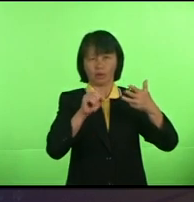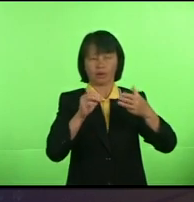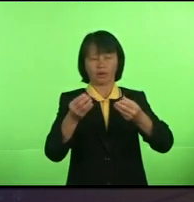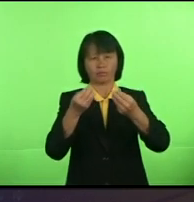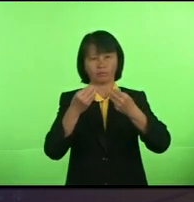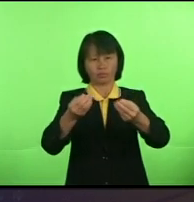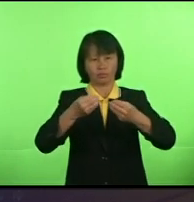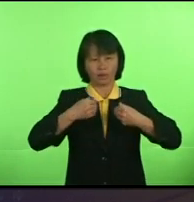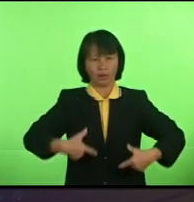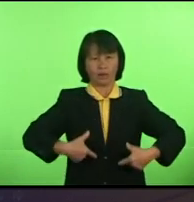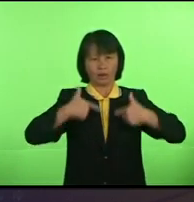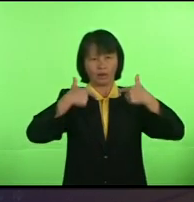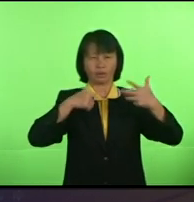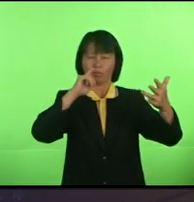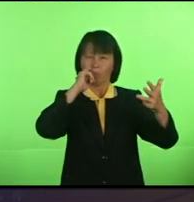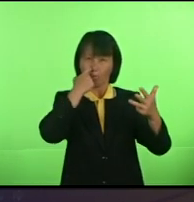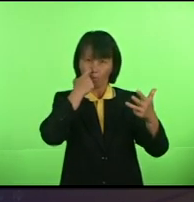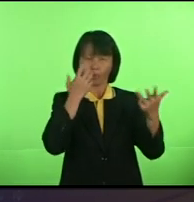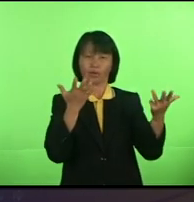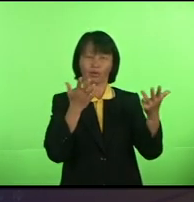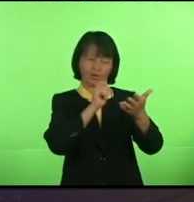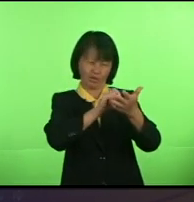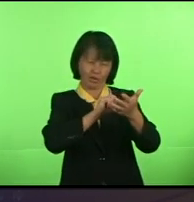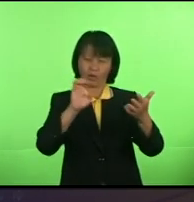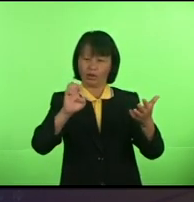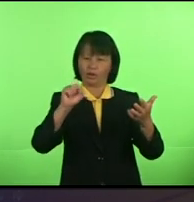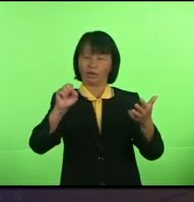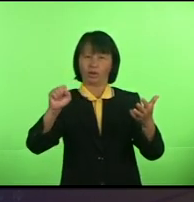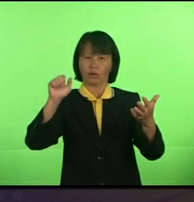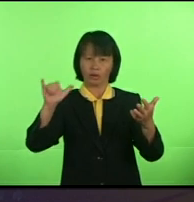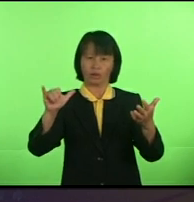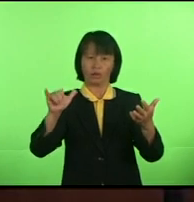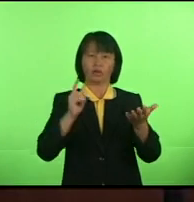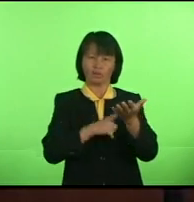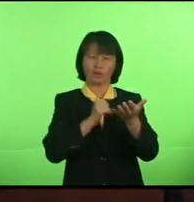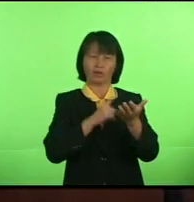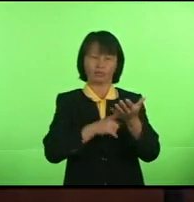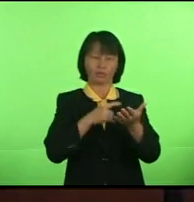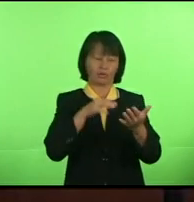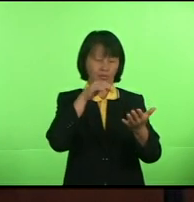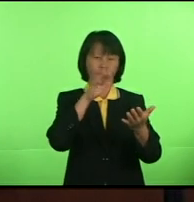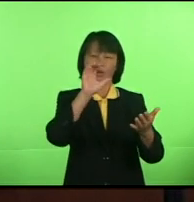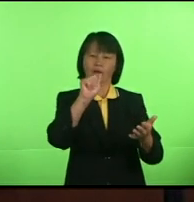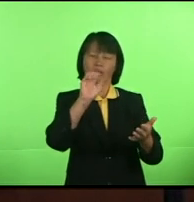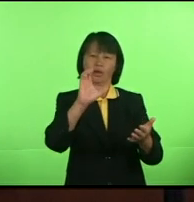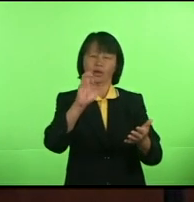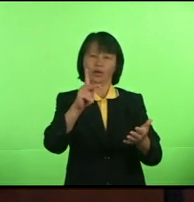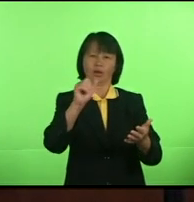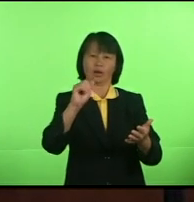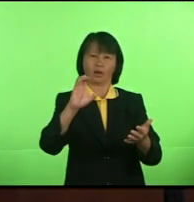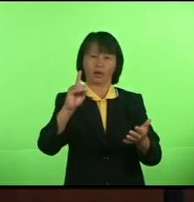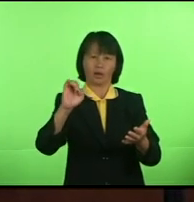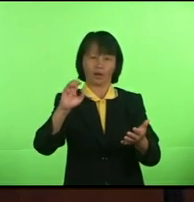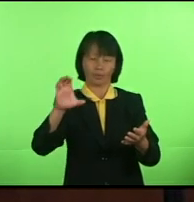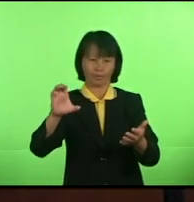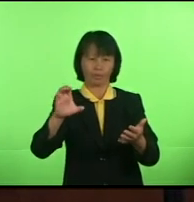life, yeah, to a boring academic essay. Academic essay can be quite boring sometimes, so you should at least put humor